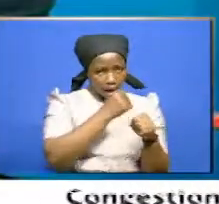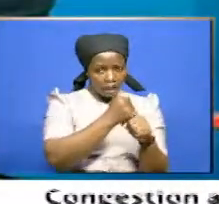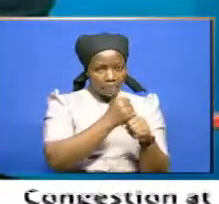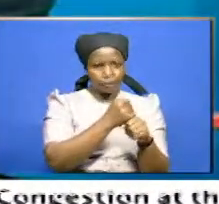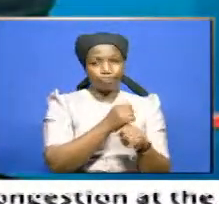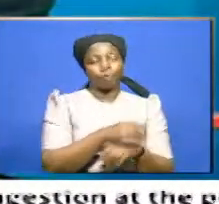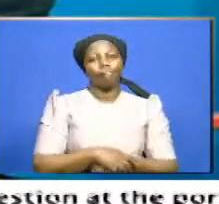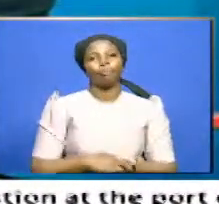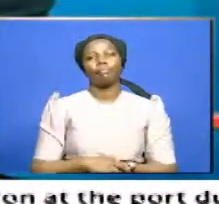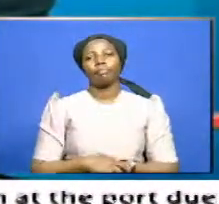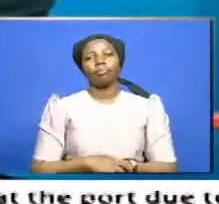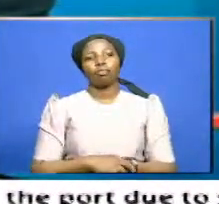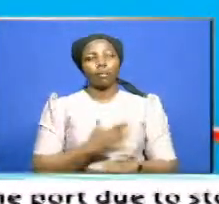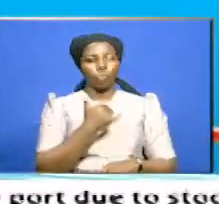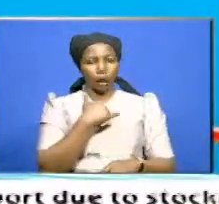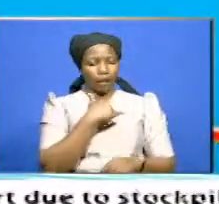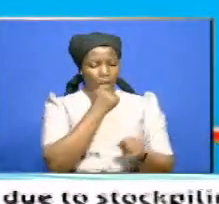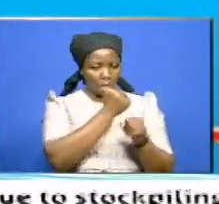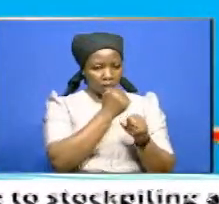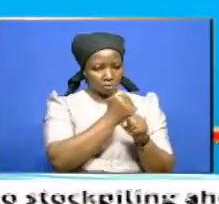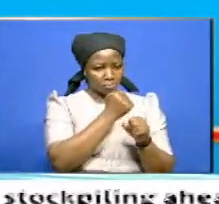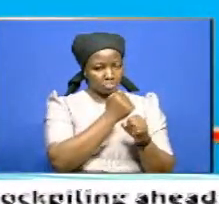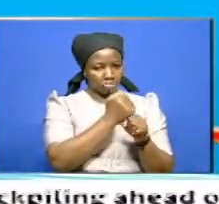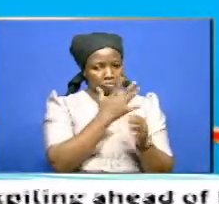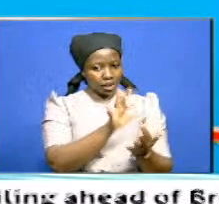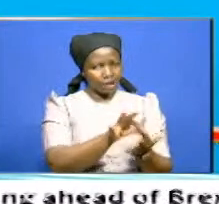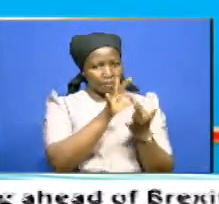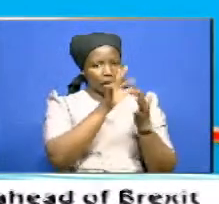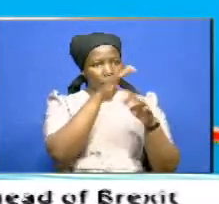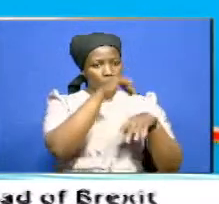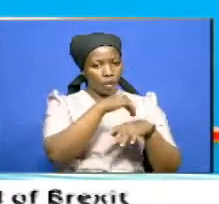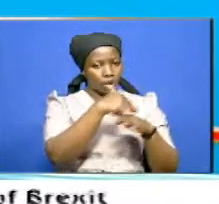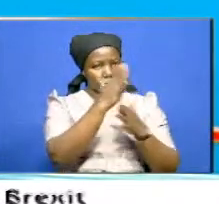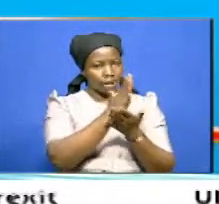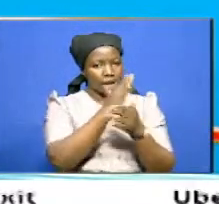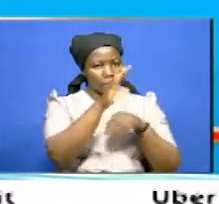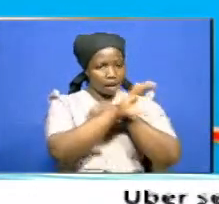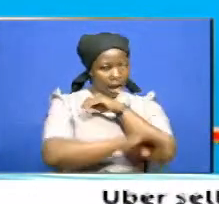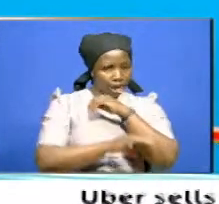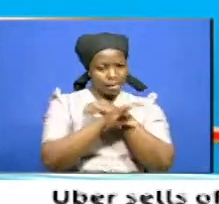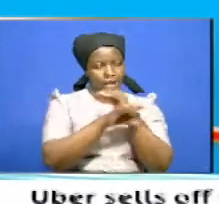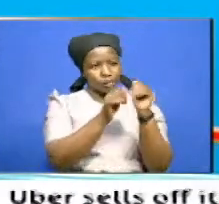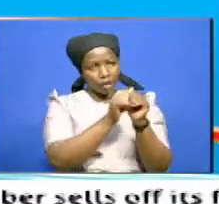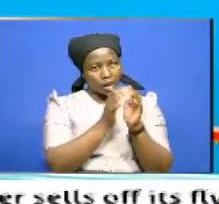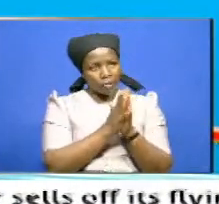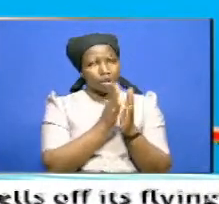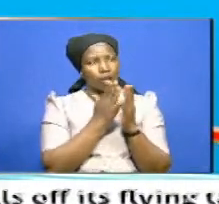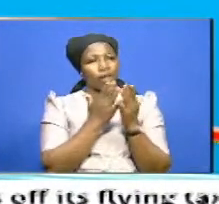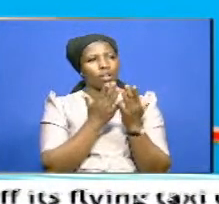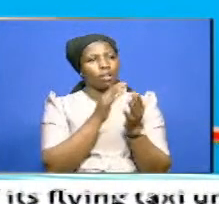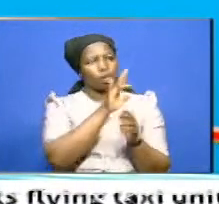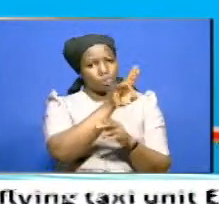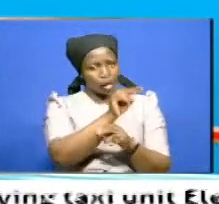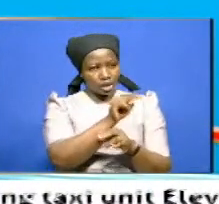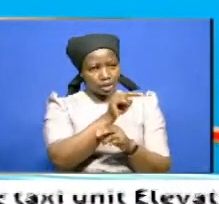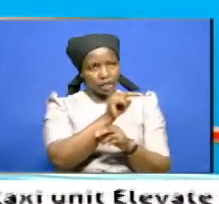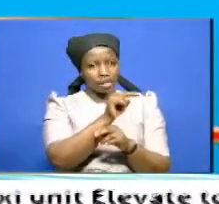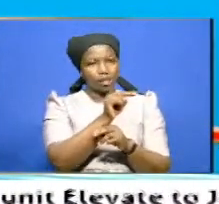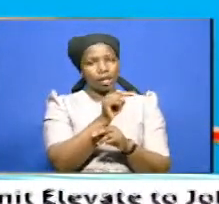there has been concerted efforts, especially among, you know, some countries, you know, together with United